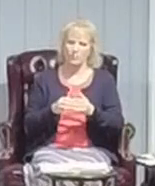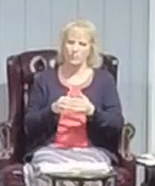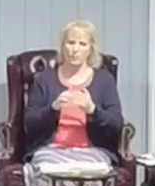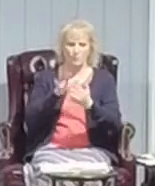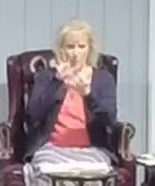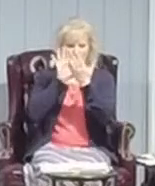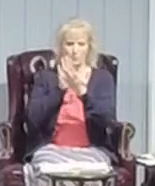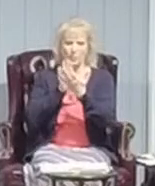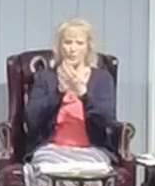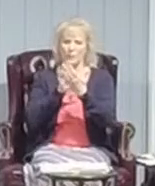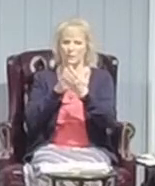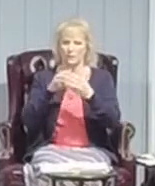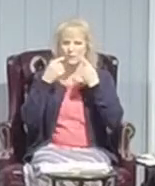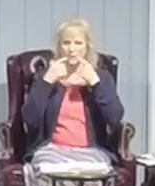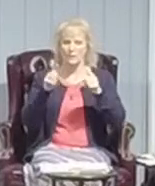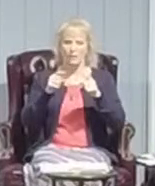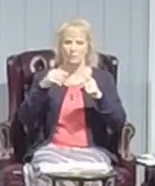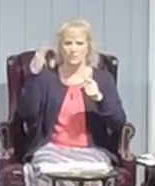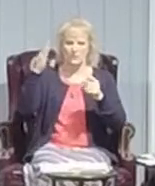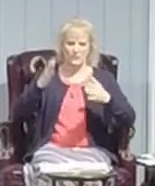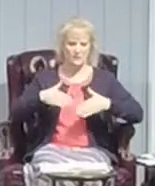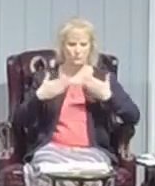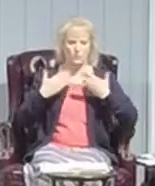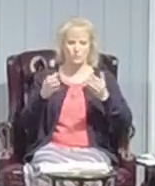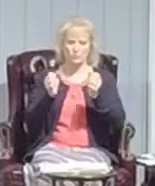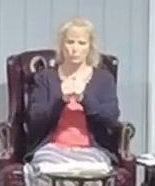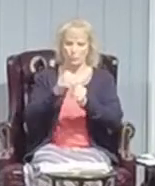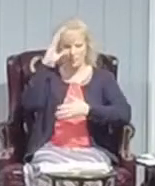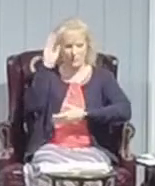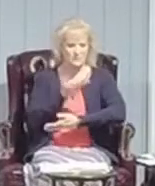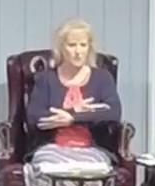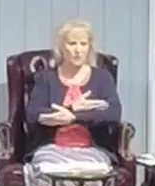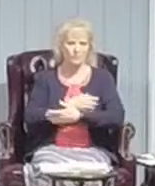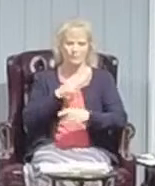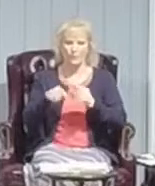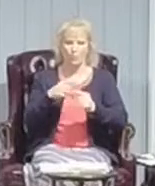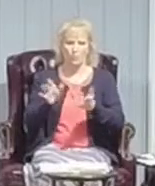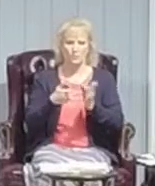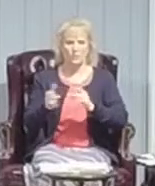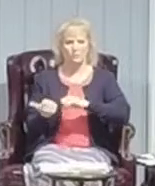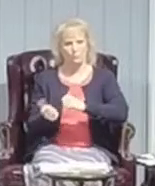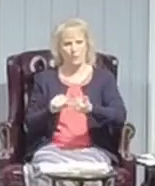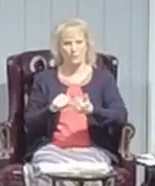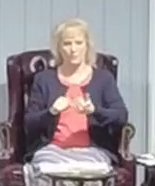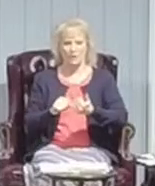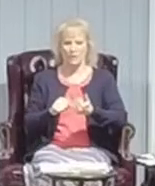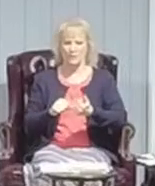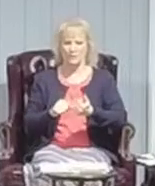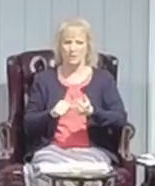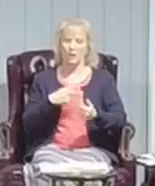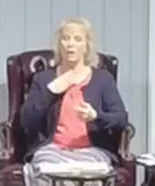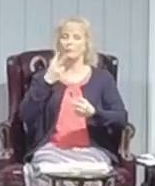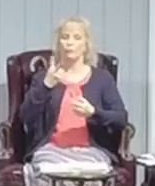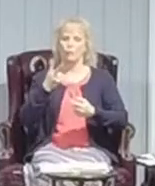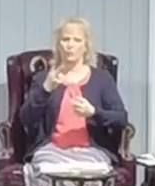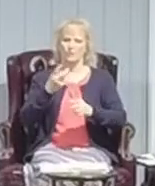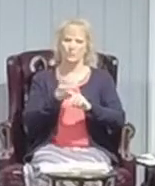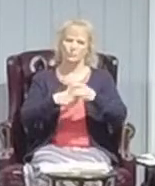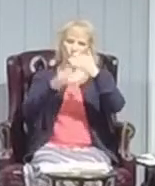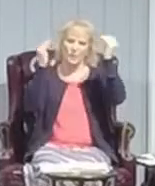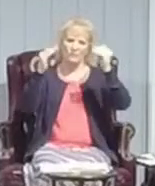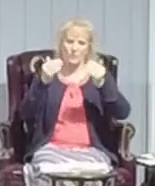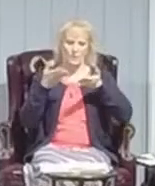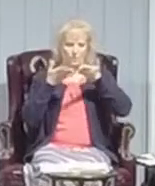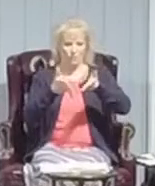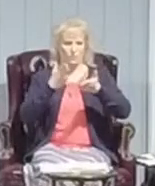pleasure with his Son. When Jesus was baptized, Matthew 3:17 says, and lo, a voice from heaven saying, this